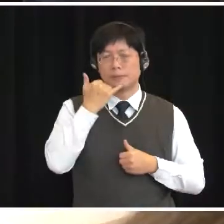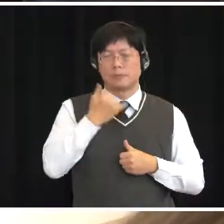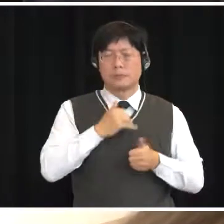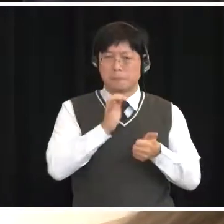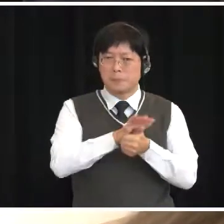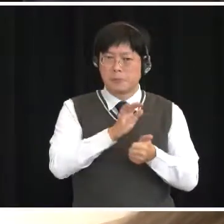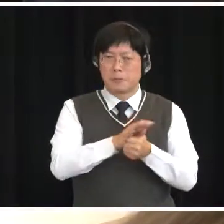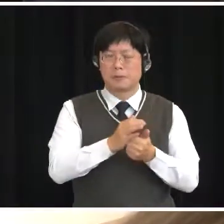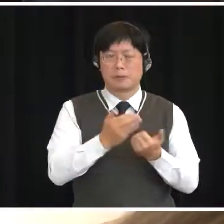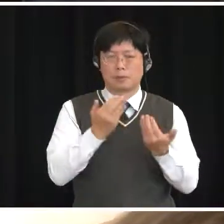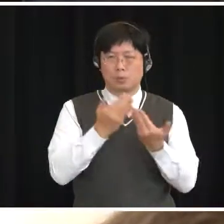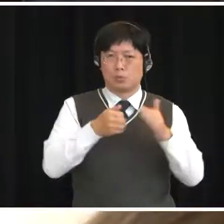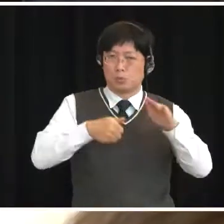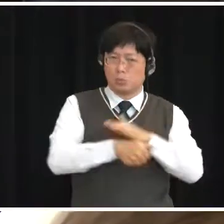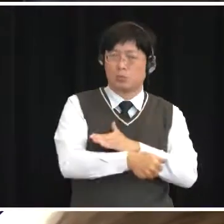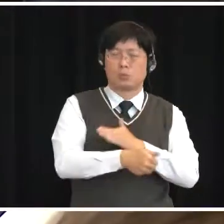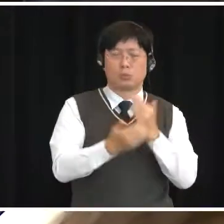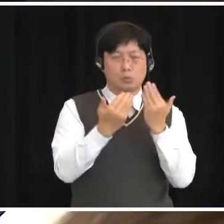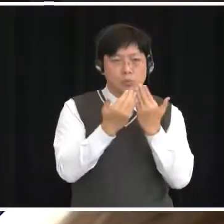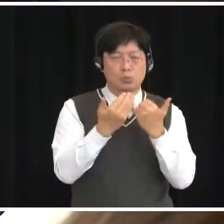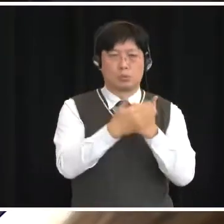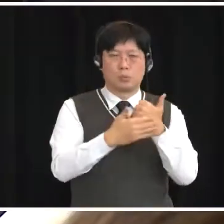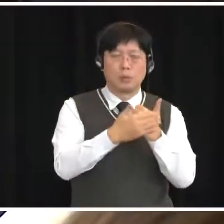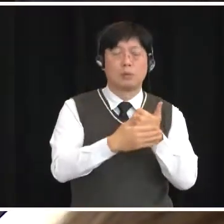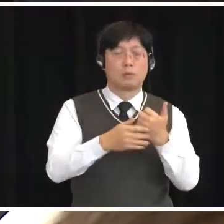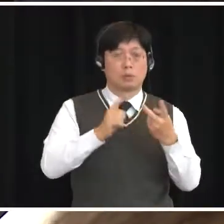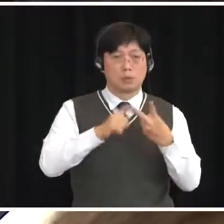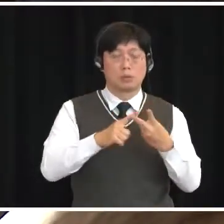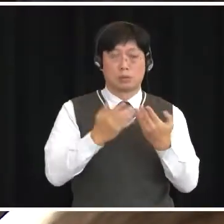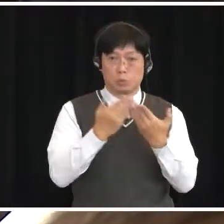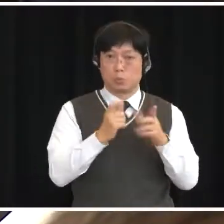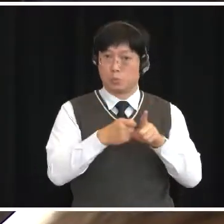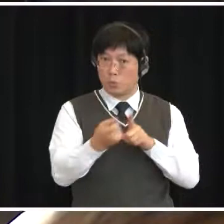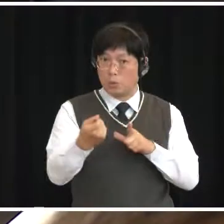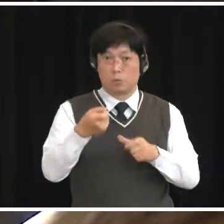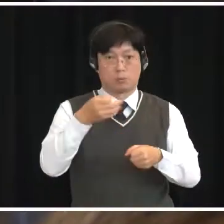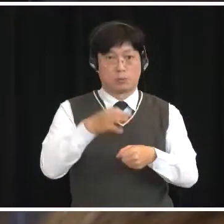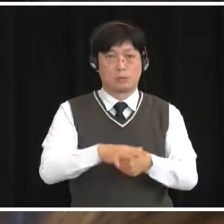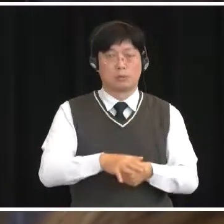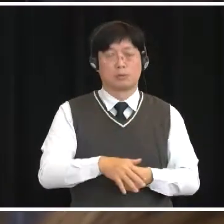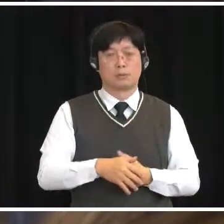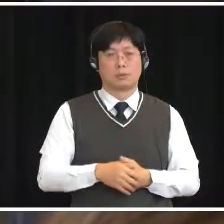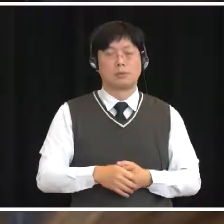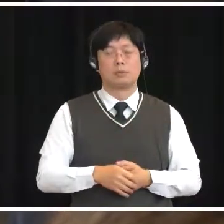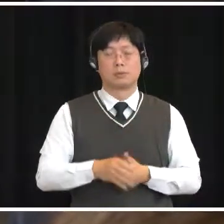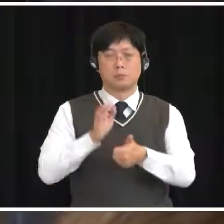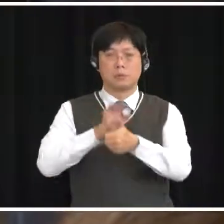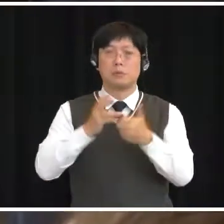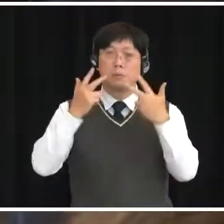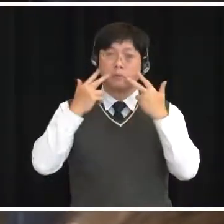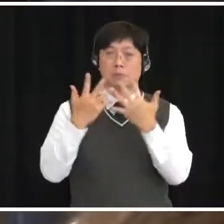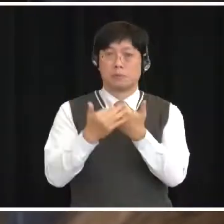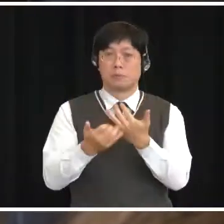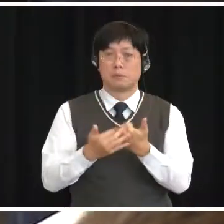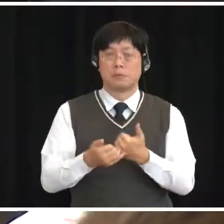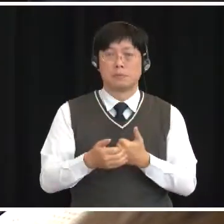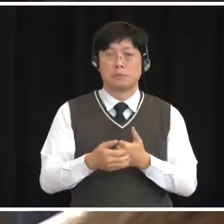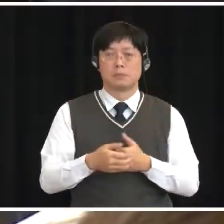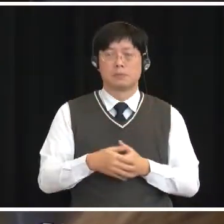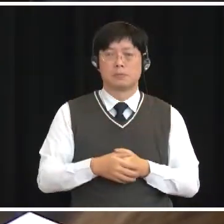And the ministry also offers tuition subsidies for